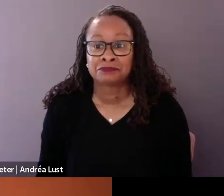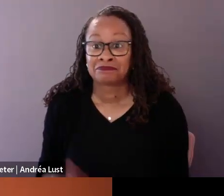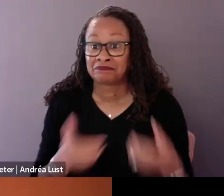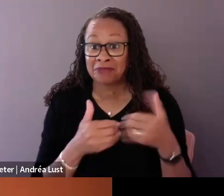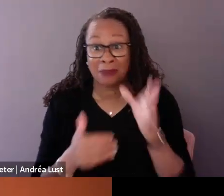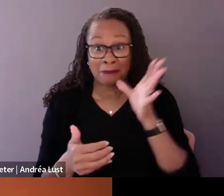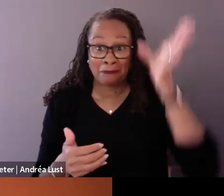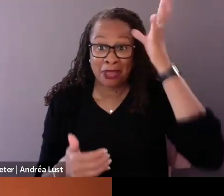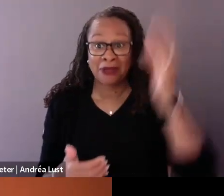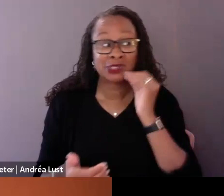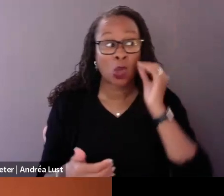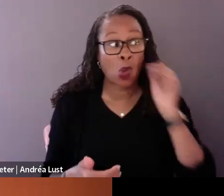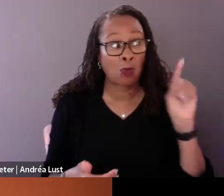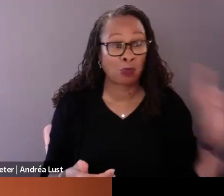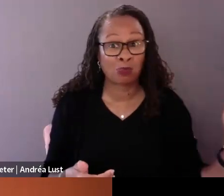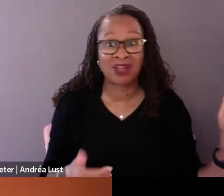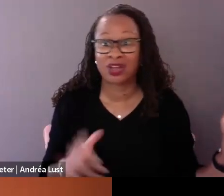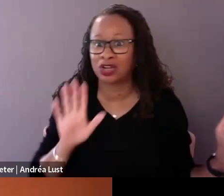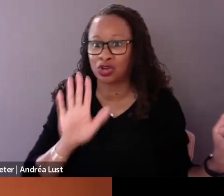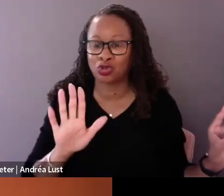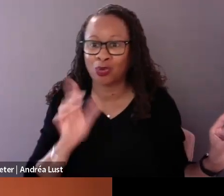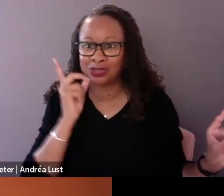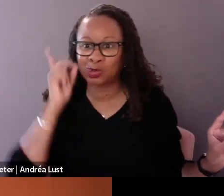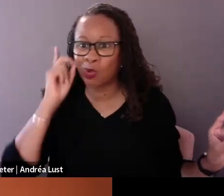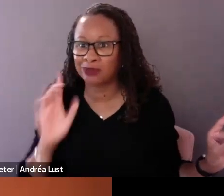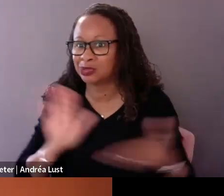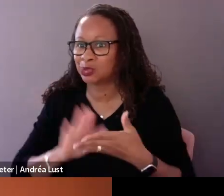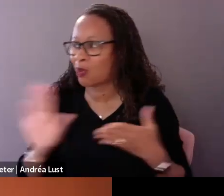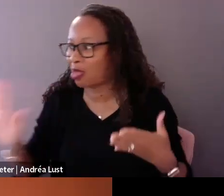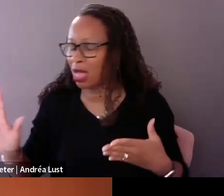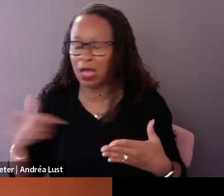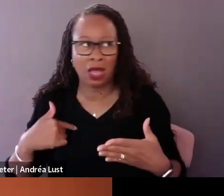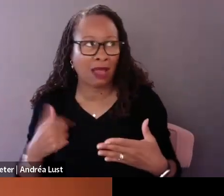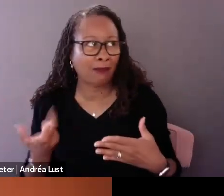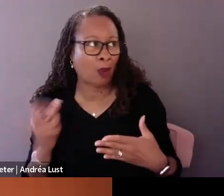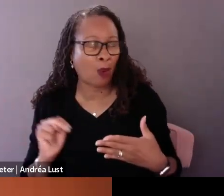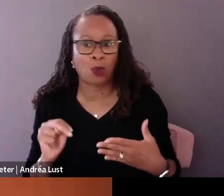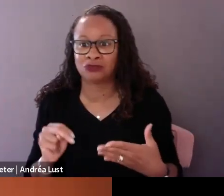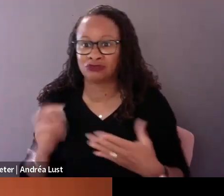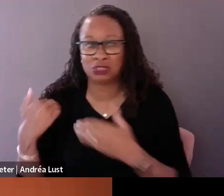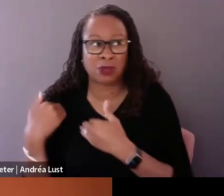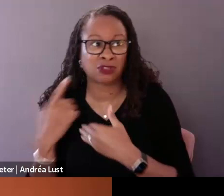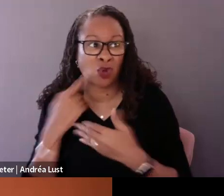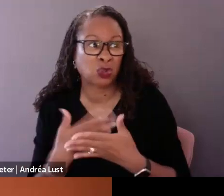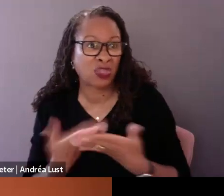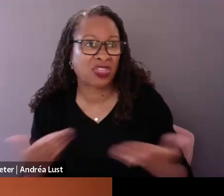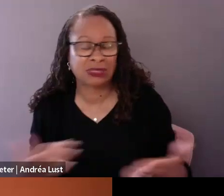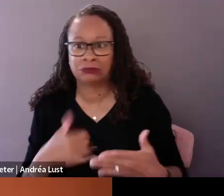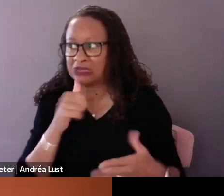parents for the first time. You're being asked to do a lot of new things, to be responsible for new things, and you're not